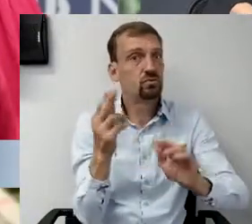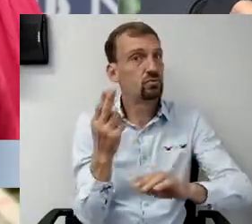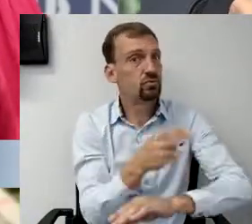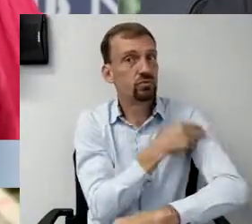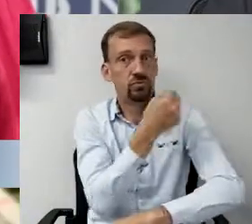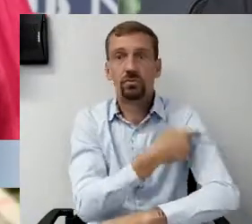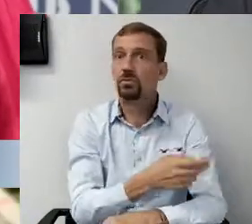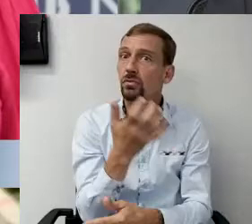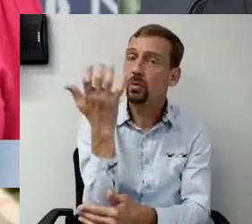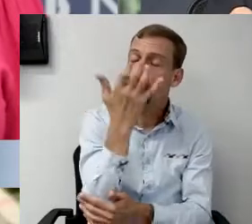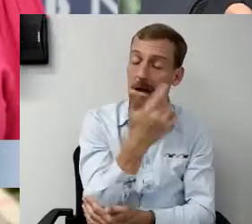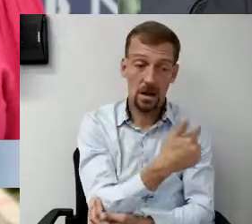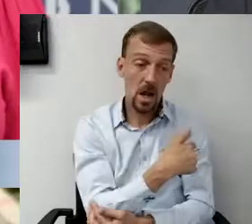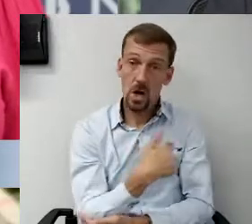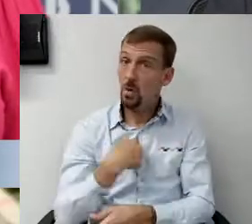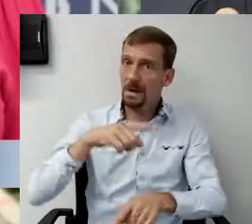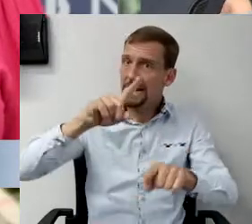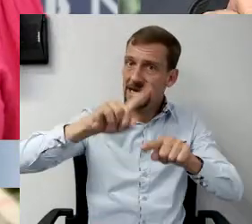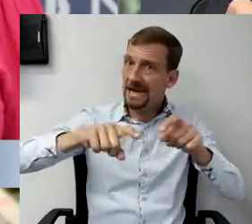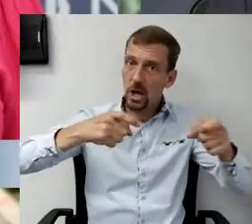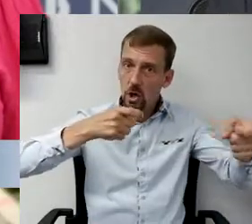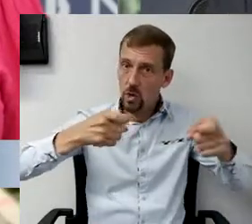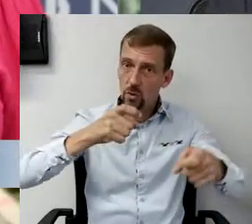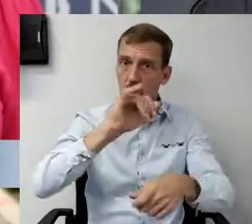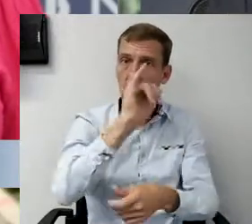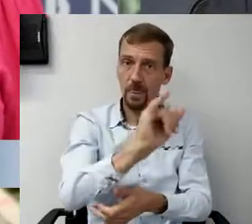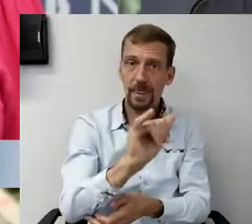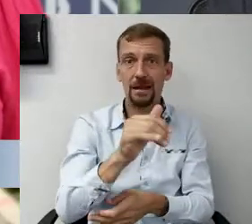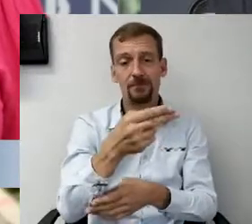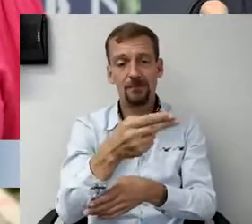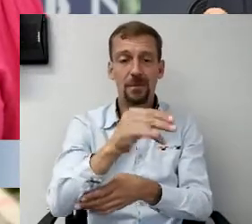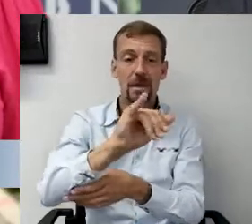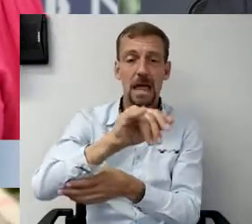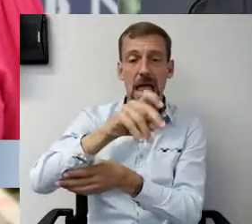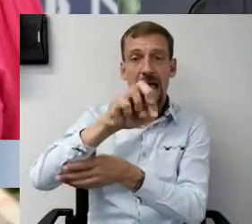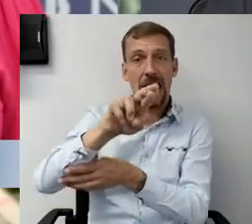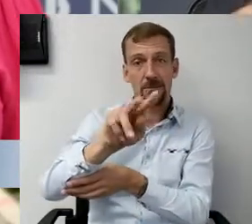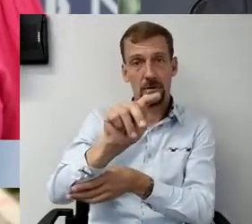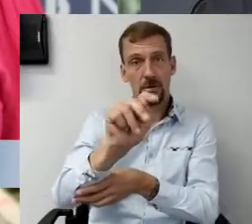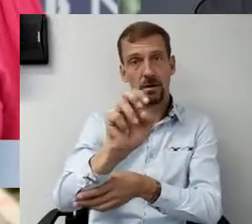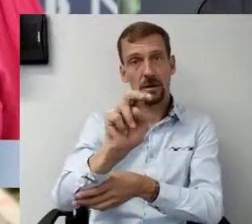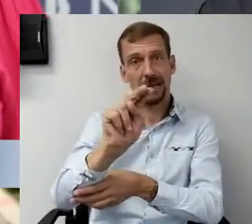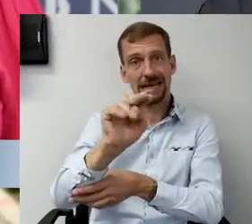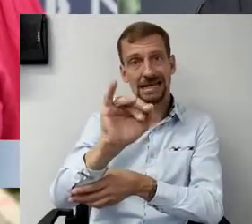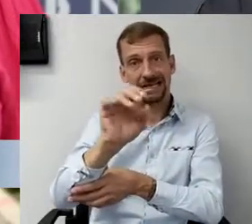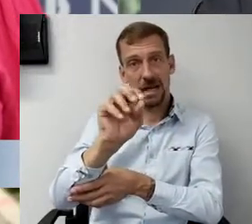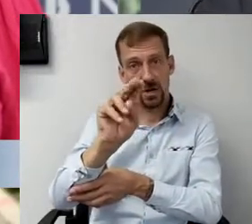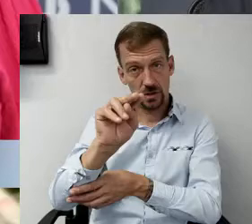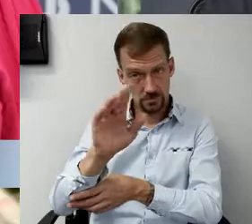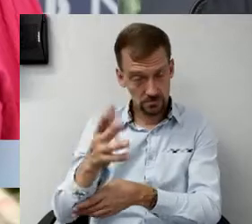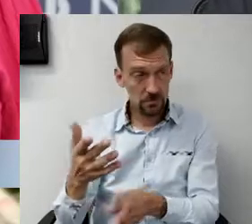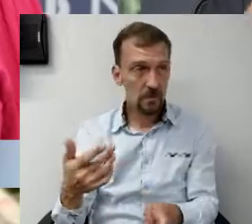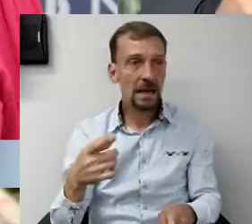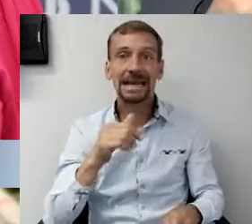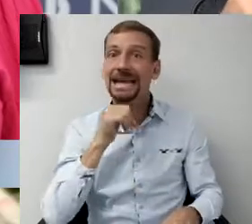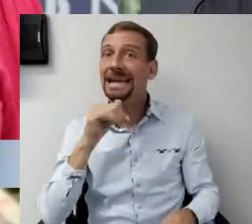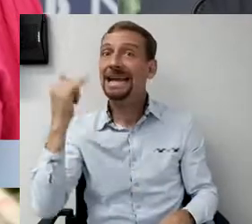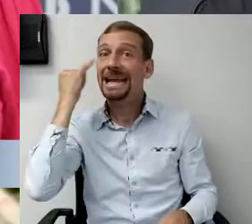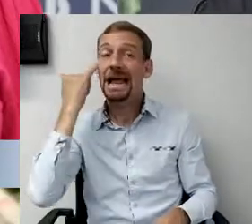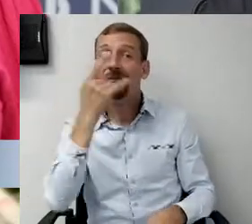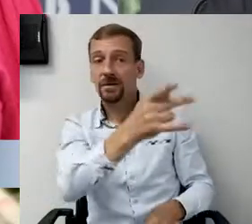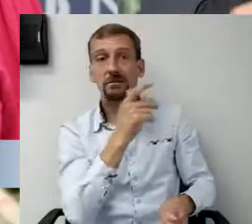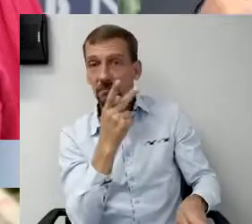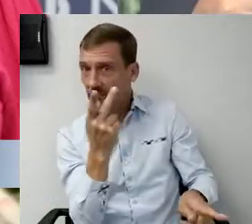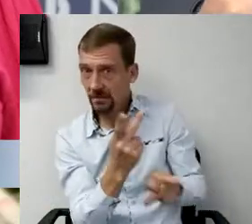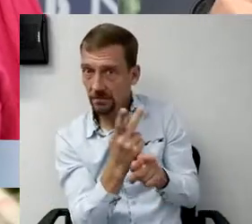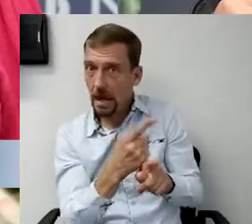really uncontrolled hypertension and diabetes. So I have high blood pressure myself, but I'm under